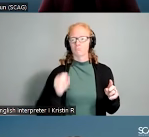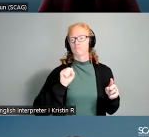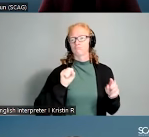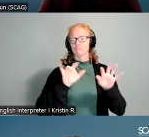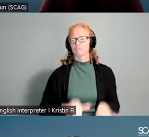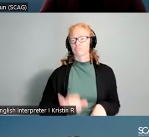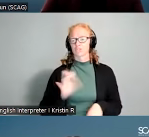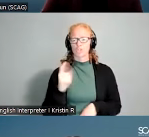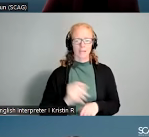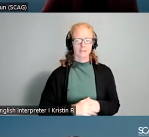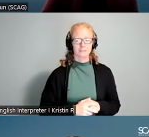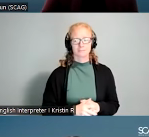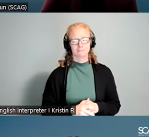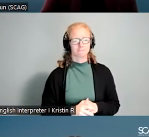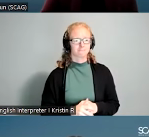chat.